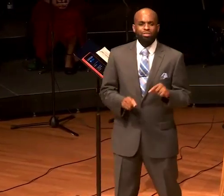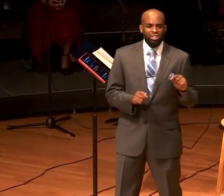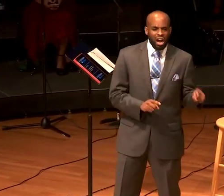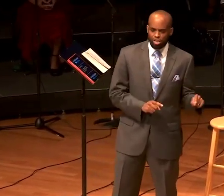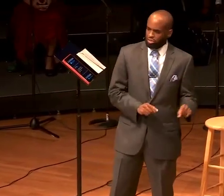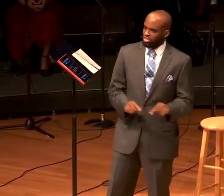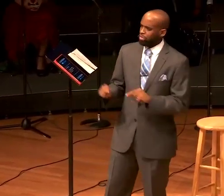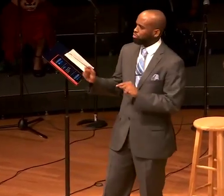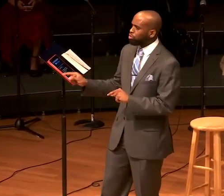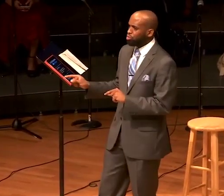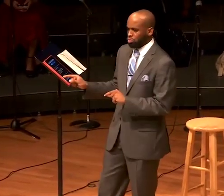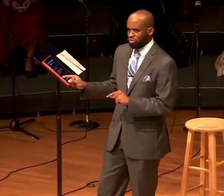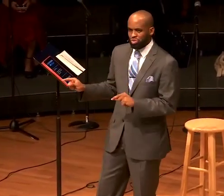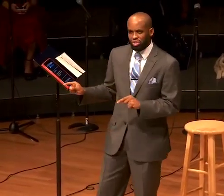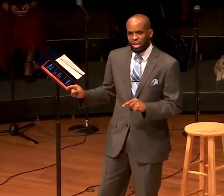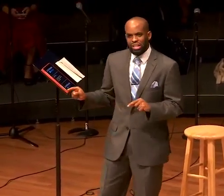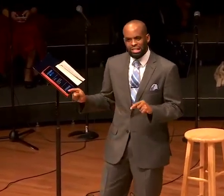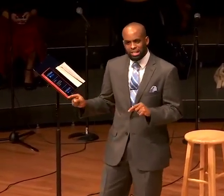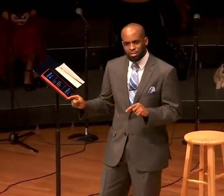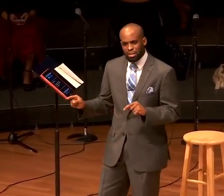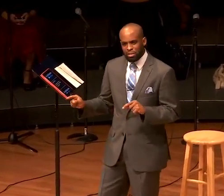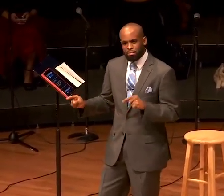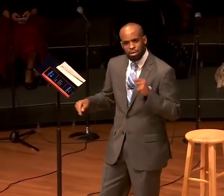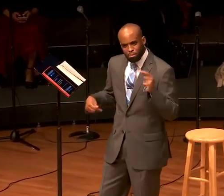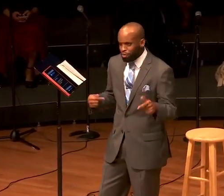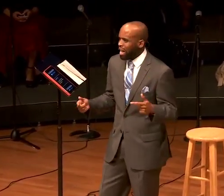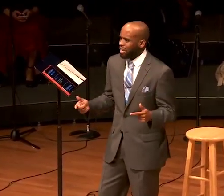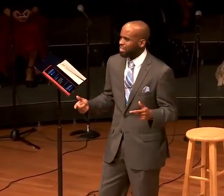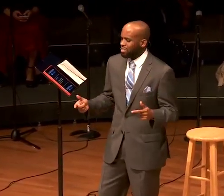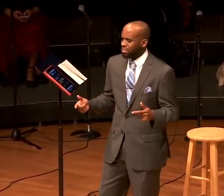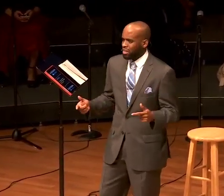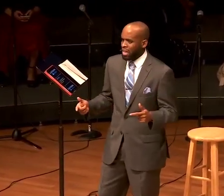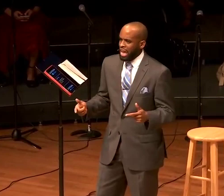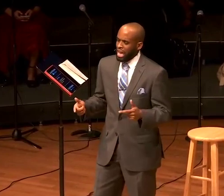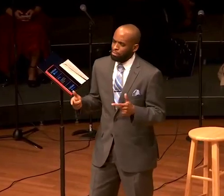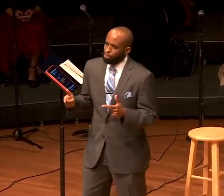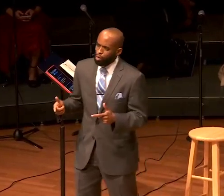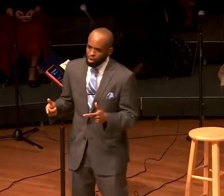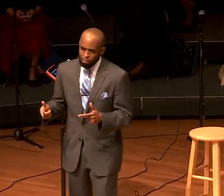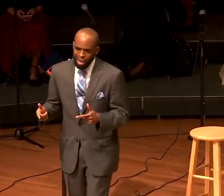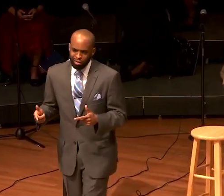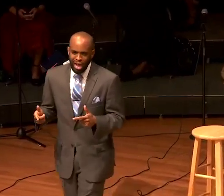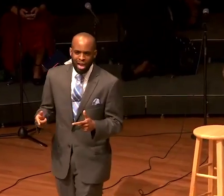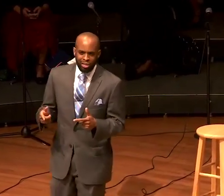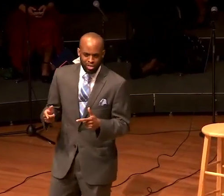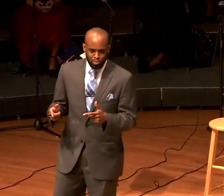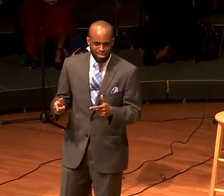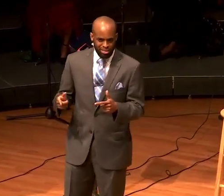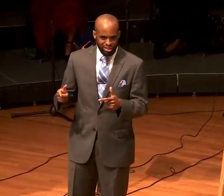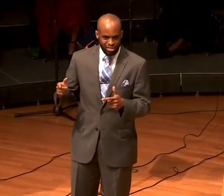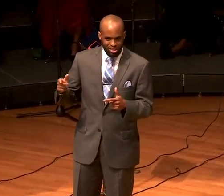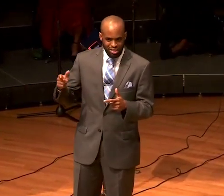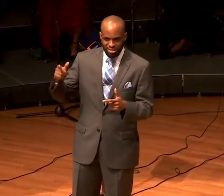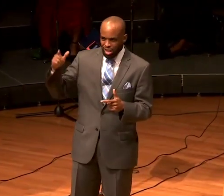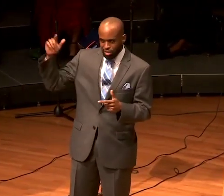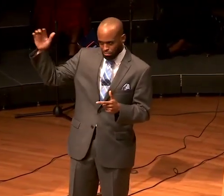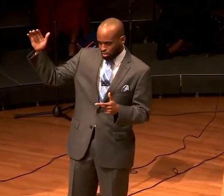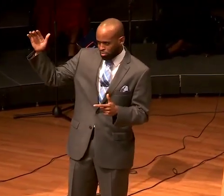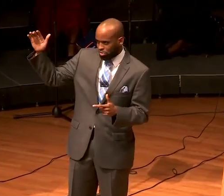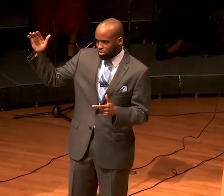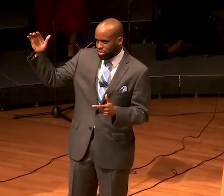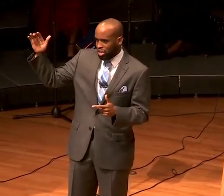less about doctrines and rules that need to be memorized, and more about God expressing to